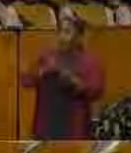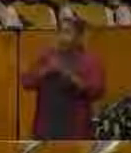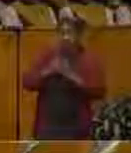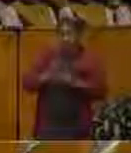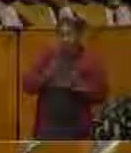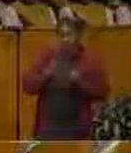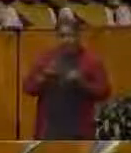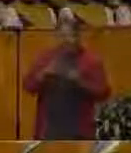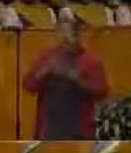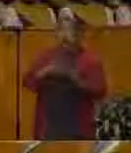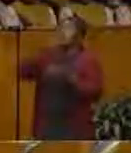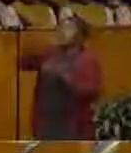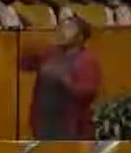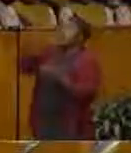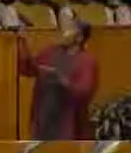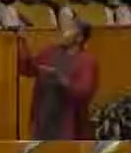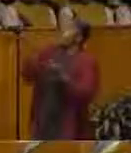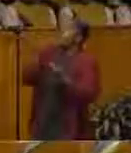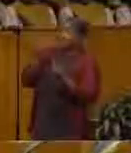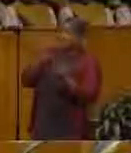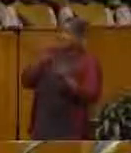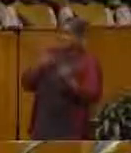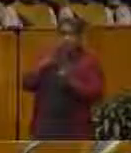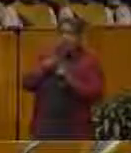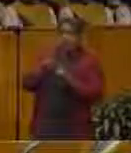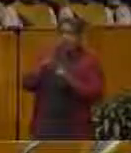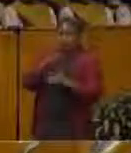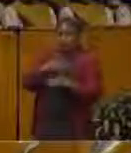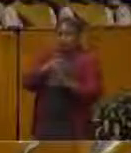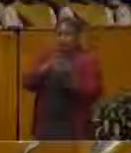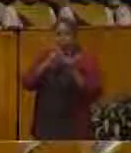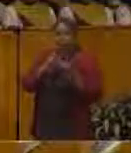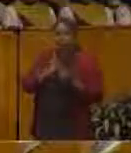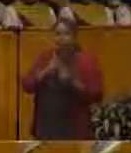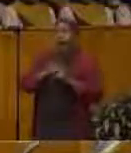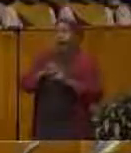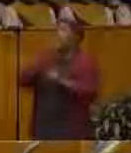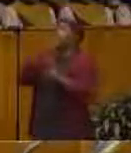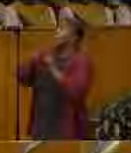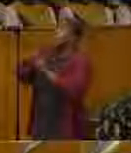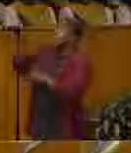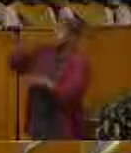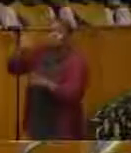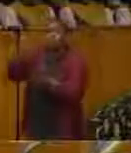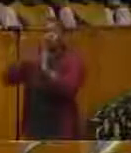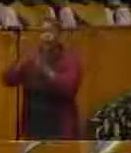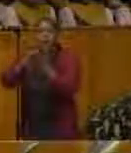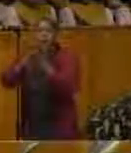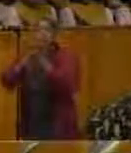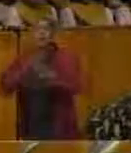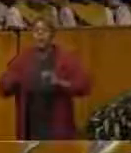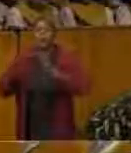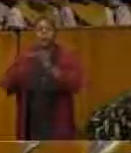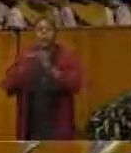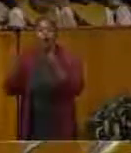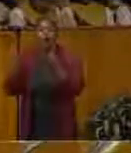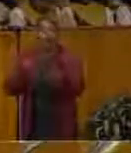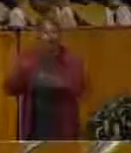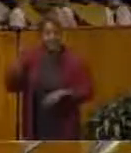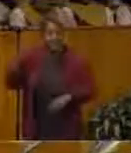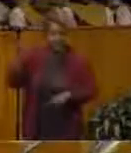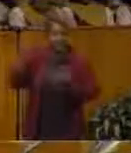the God who gives to me moves upon my heart and calls me to give back unto him to show that I'm becoming more like him.